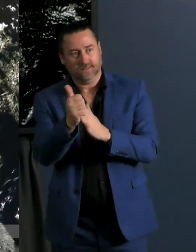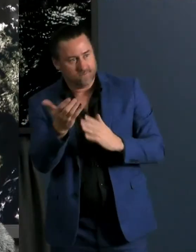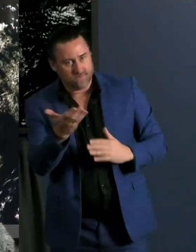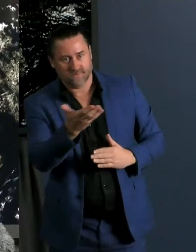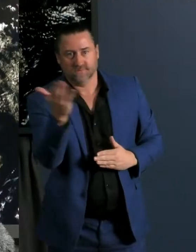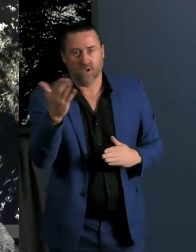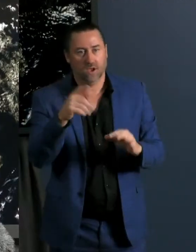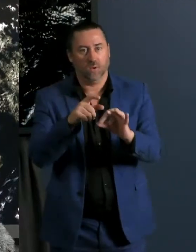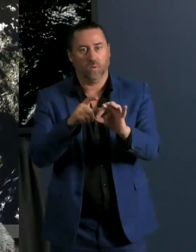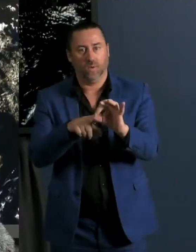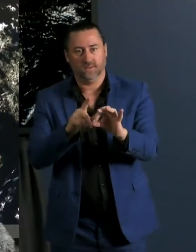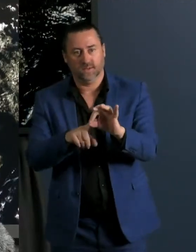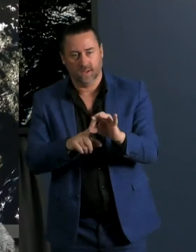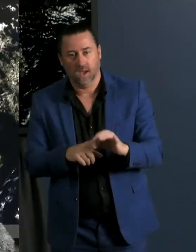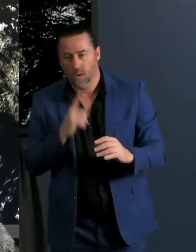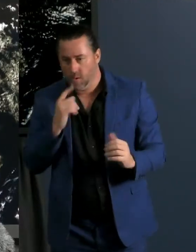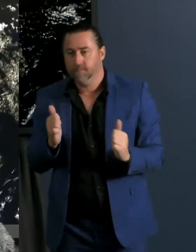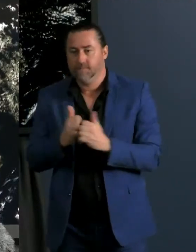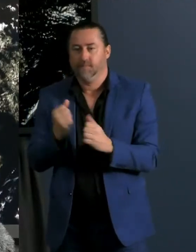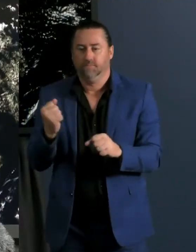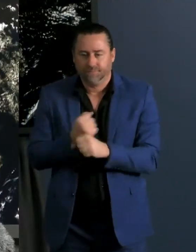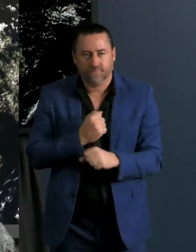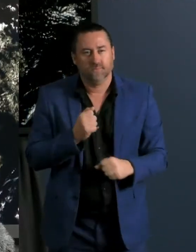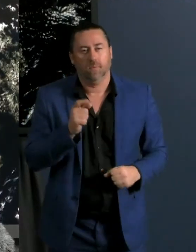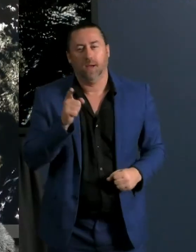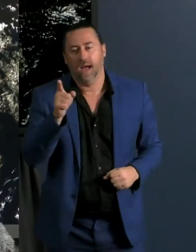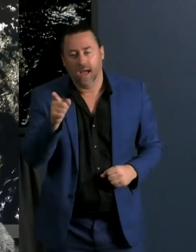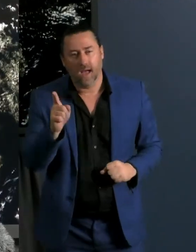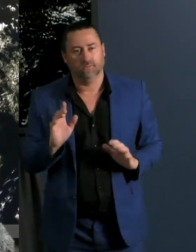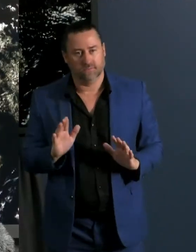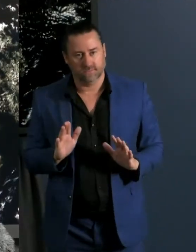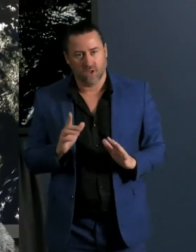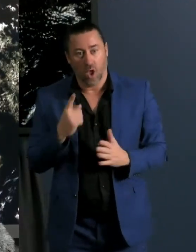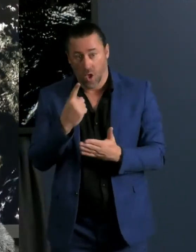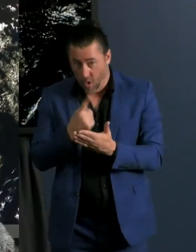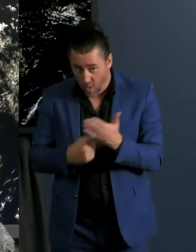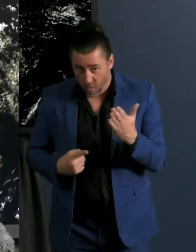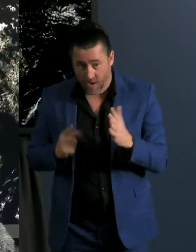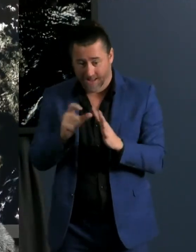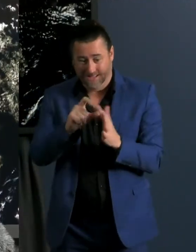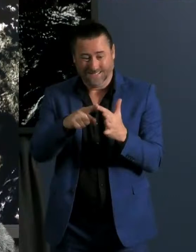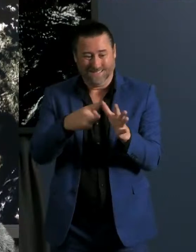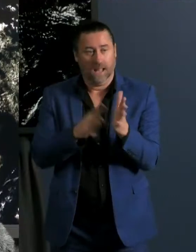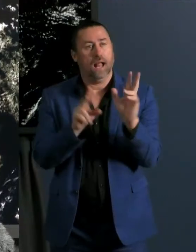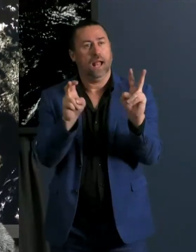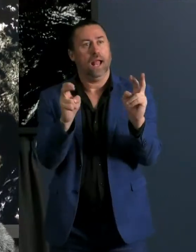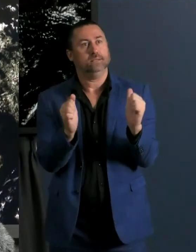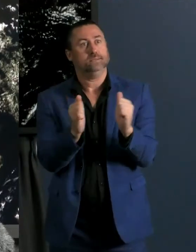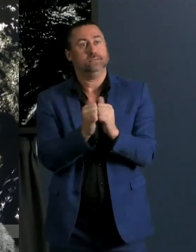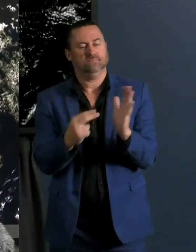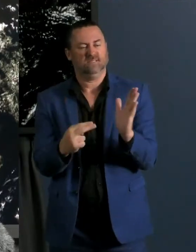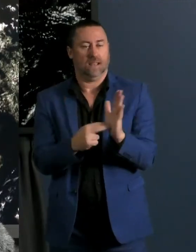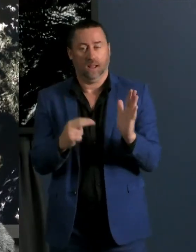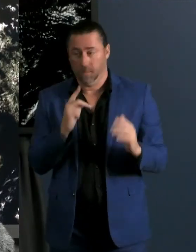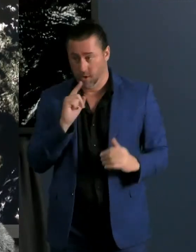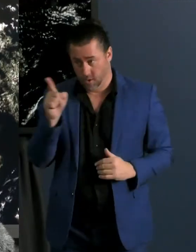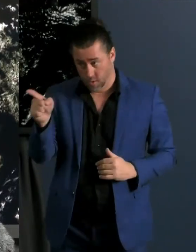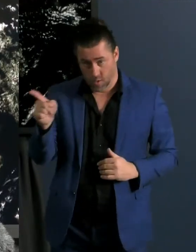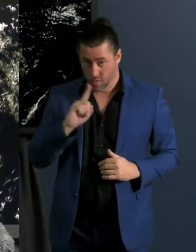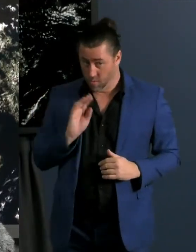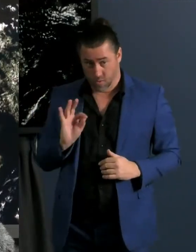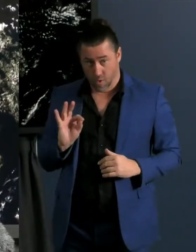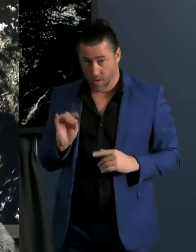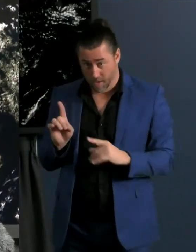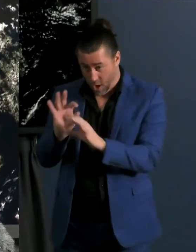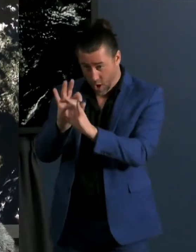resolution that will be made by the caucus on Friday. That is the only deal that I am aware of. Do you deny that there's